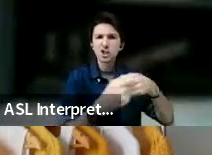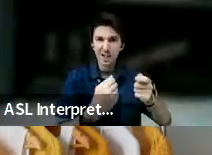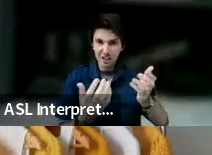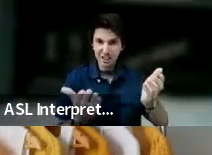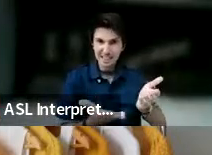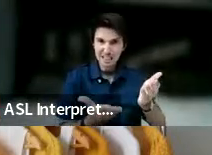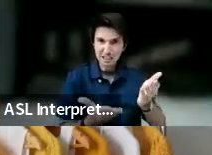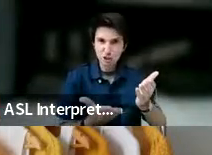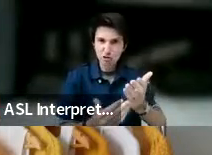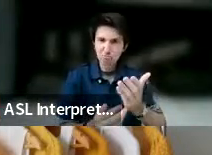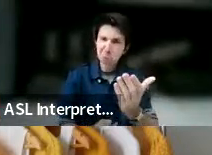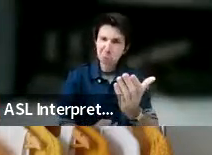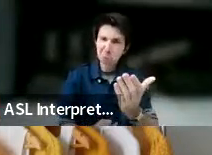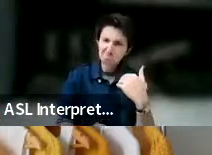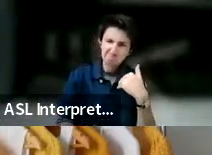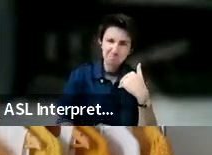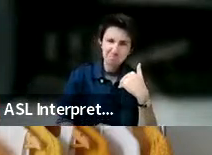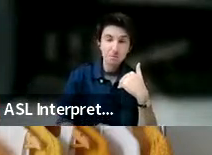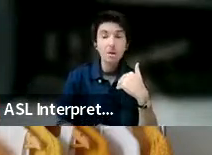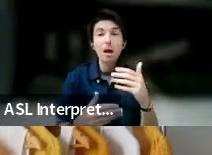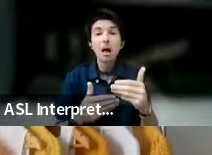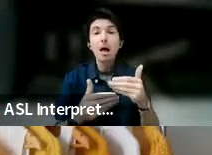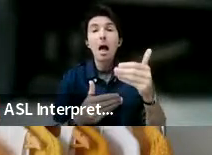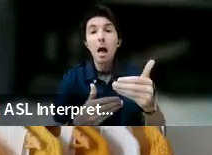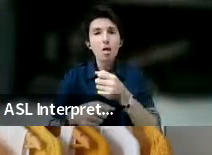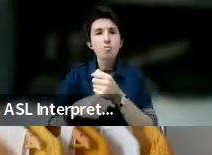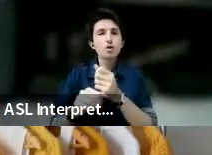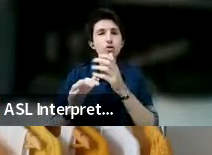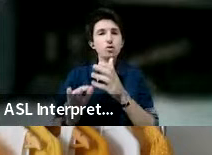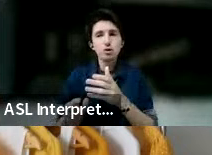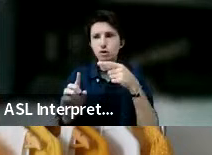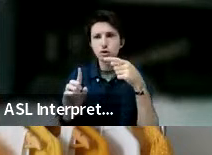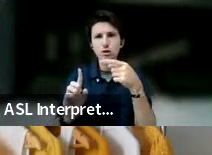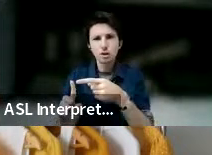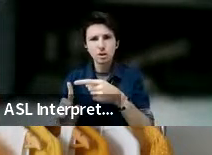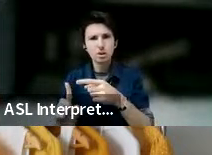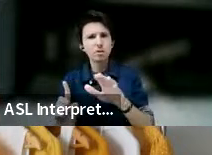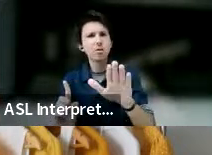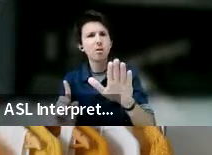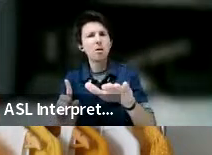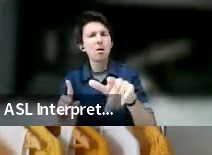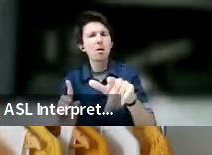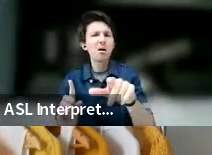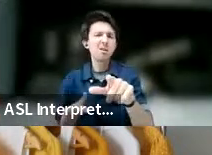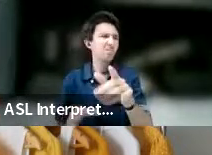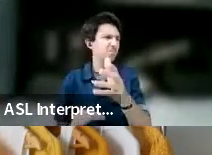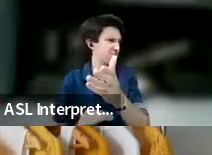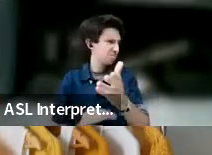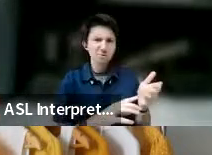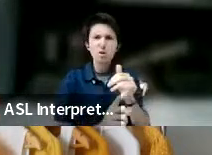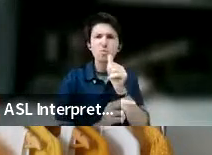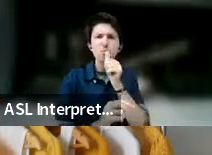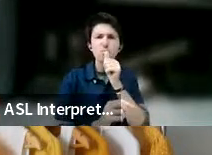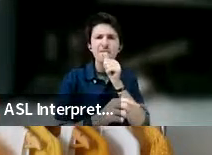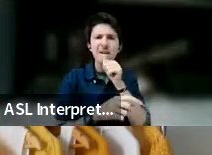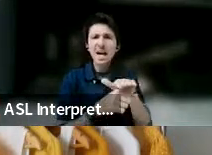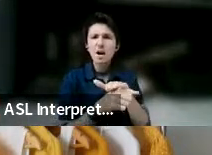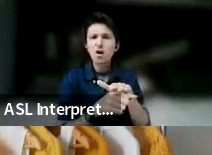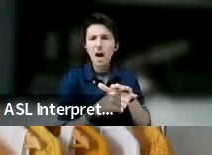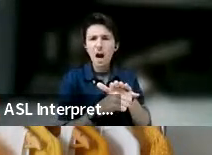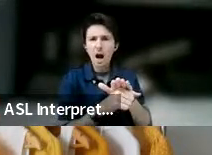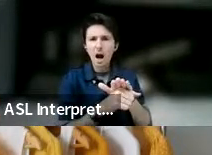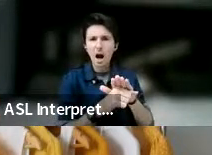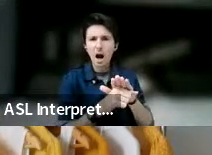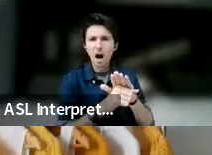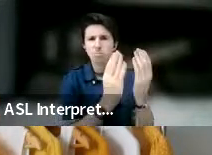to provide a place that's reasonably comfortable and certainly private, so background actors can change into